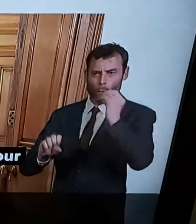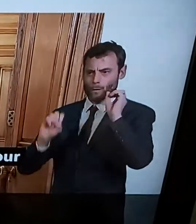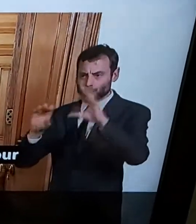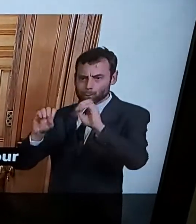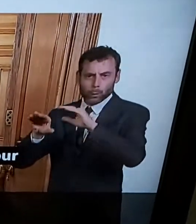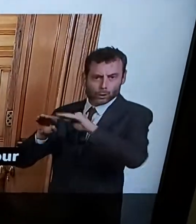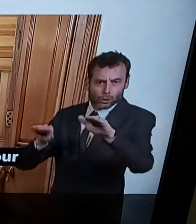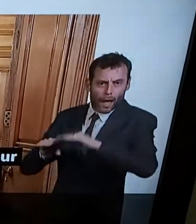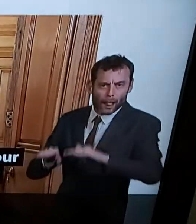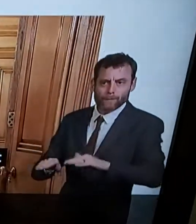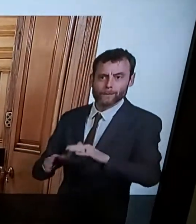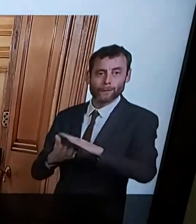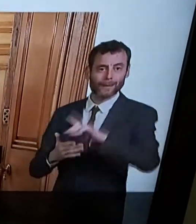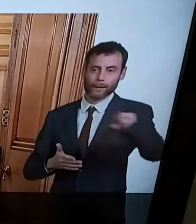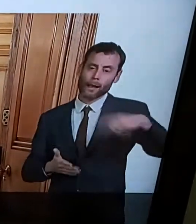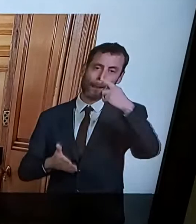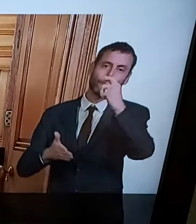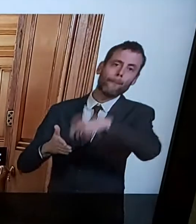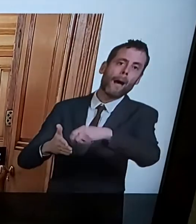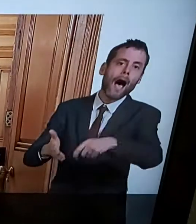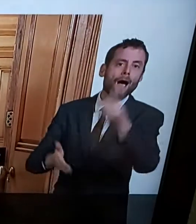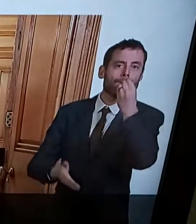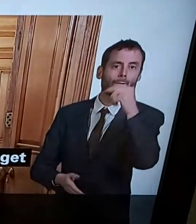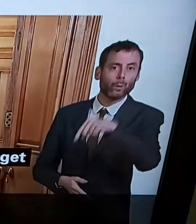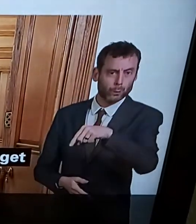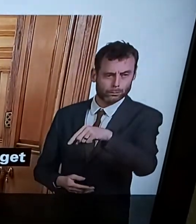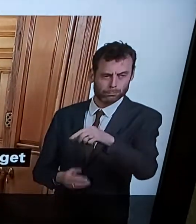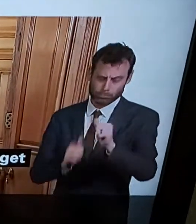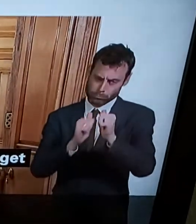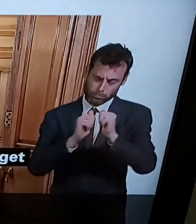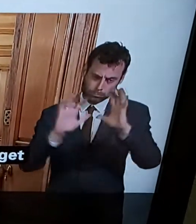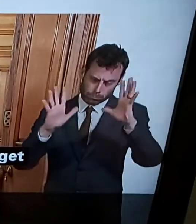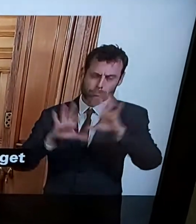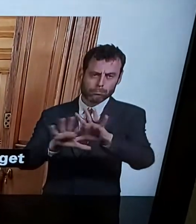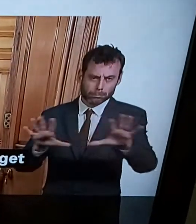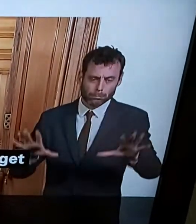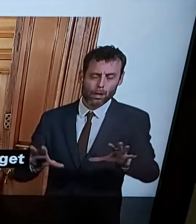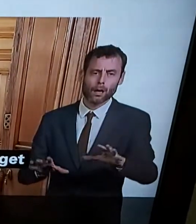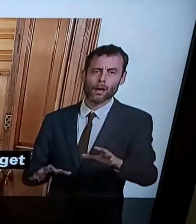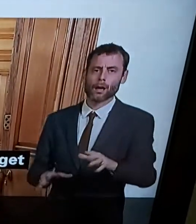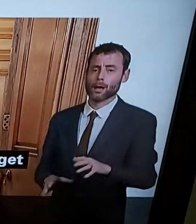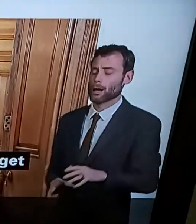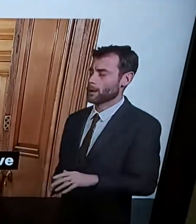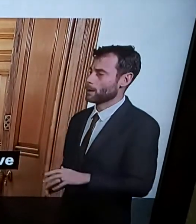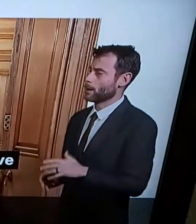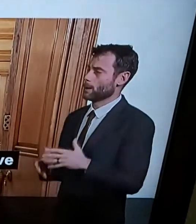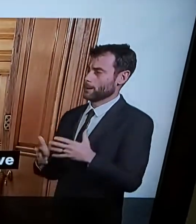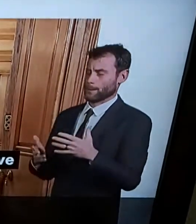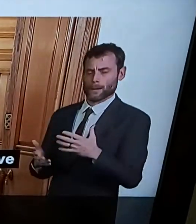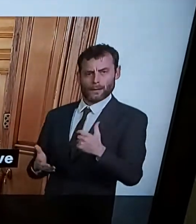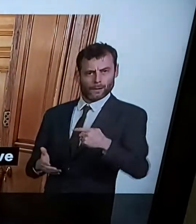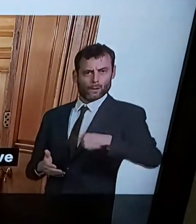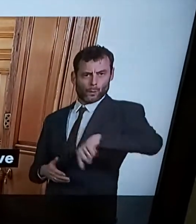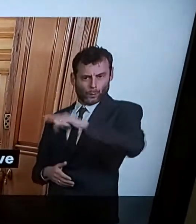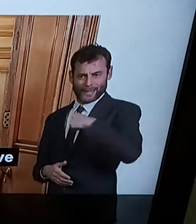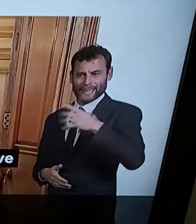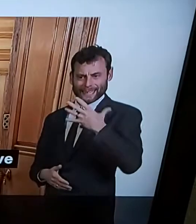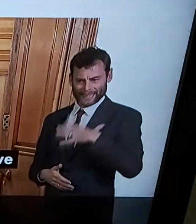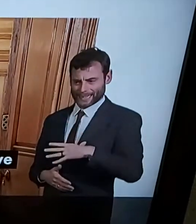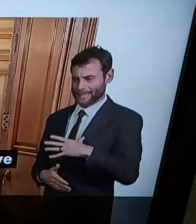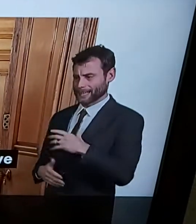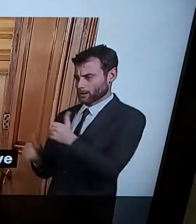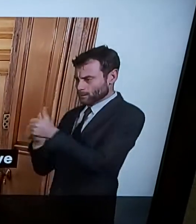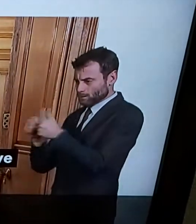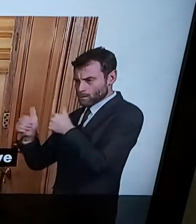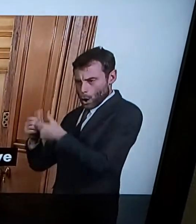need it are able to get the food that they need. Now, of course, we need more than simply to have an effective food production